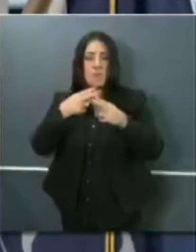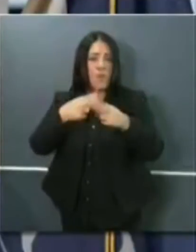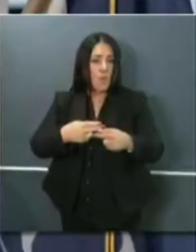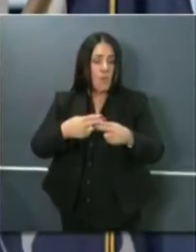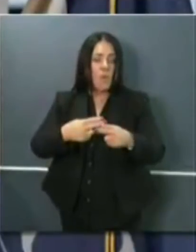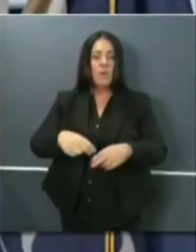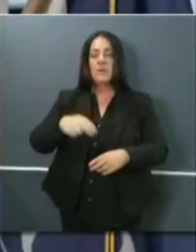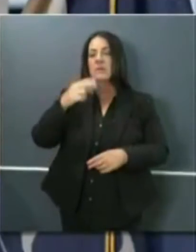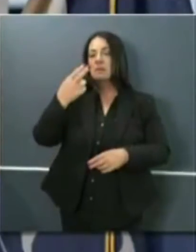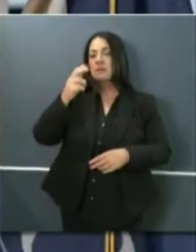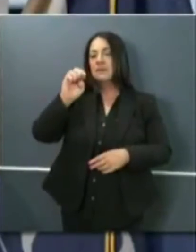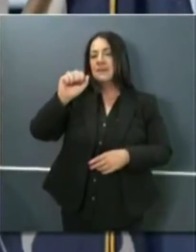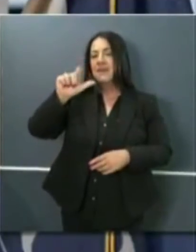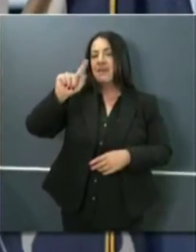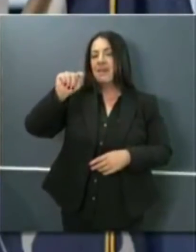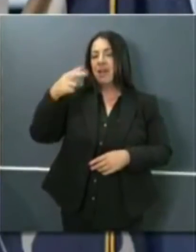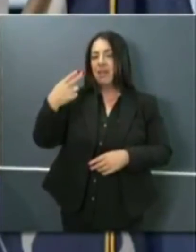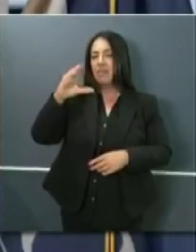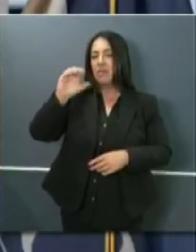healthcore.ca.gov,